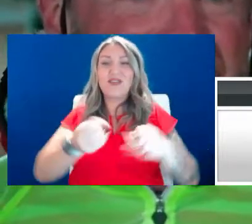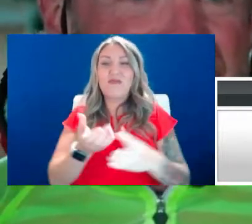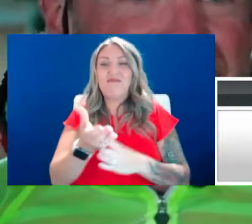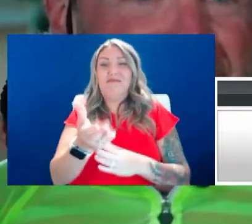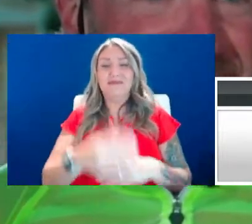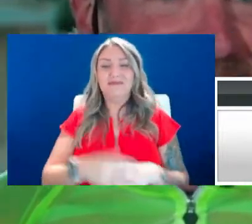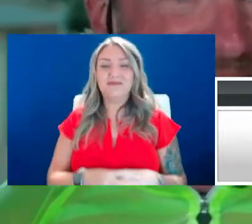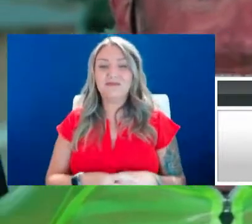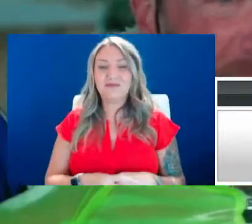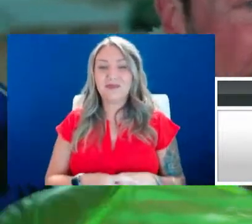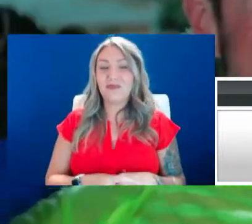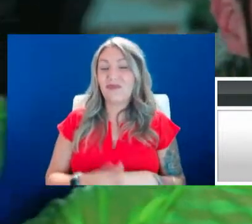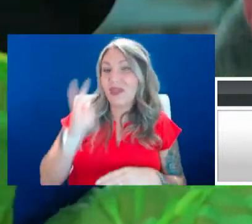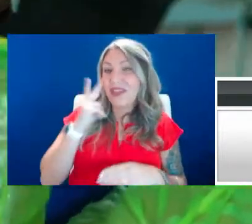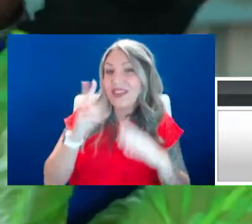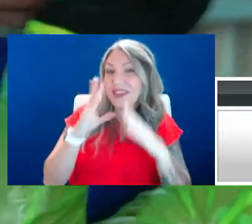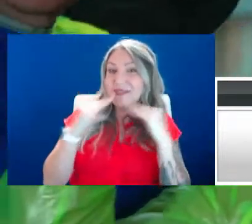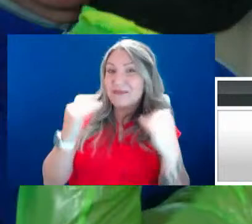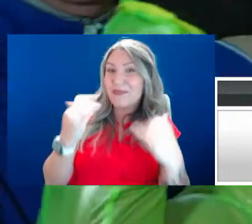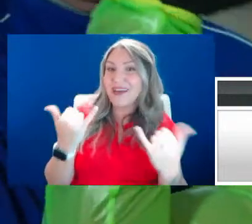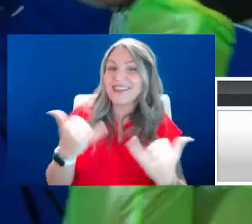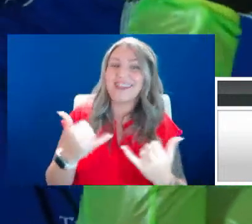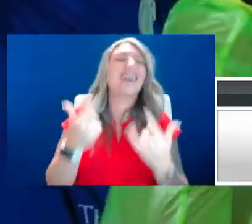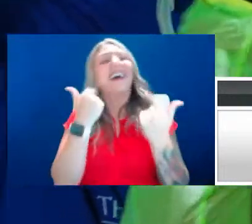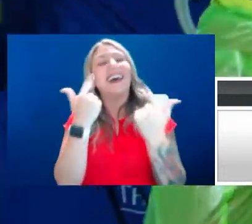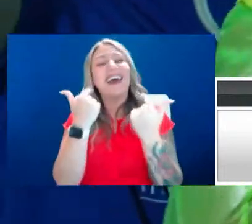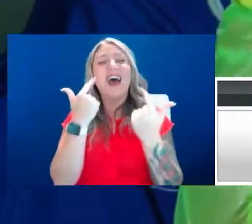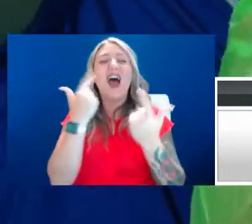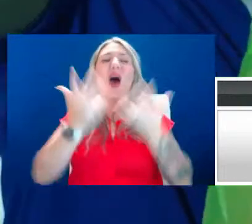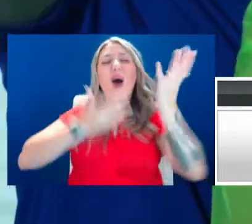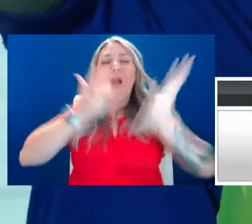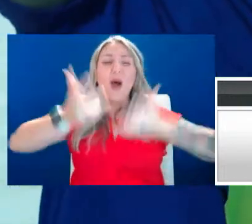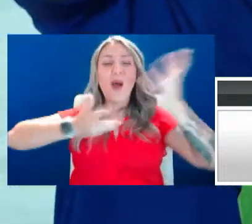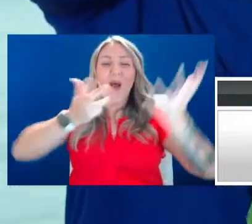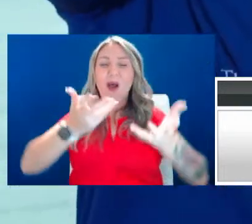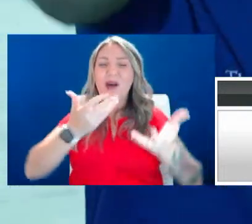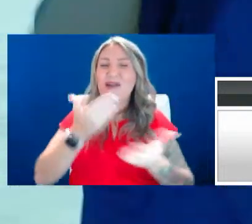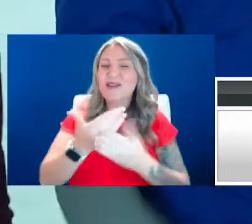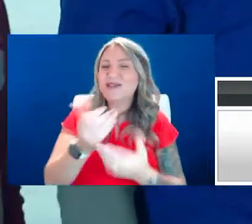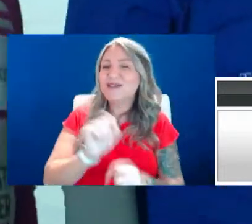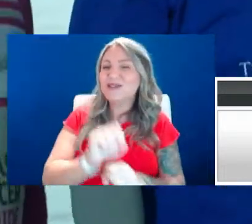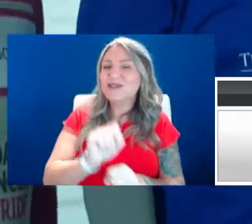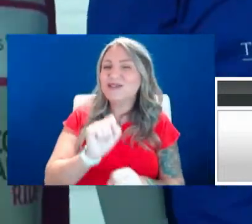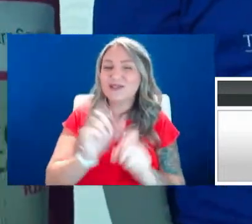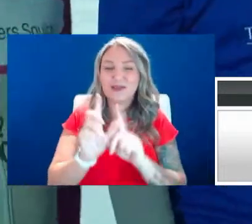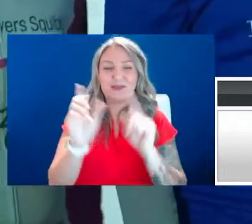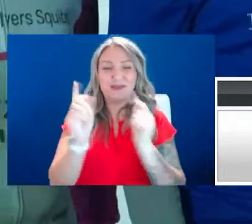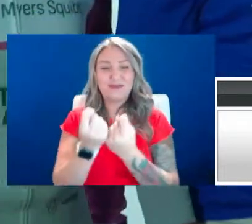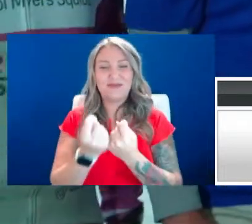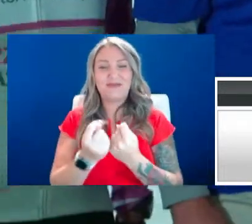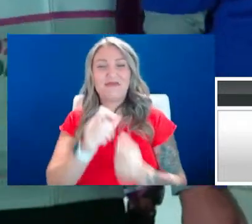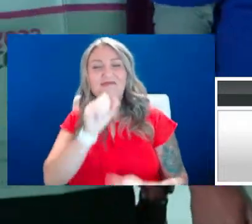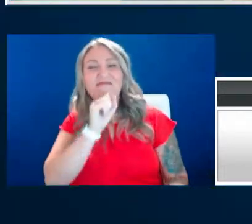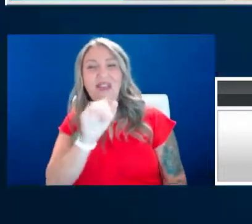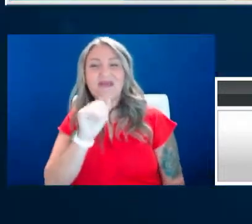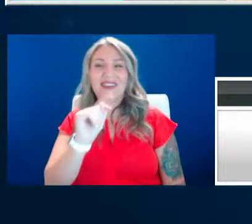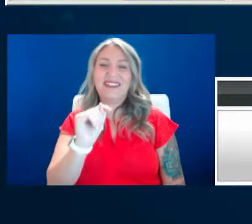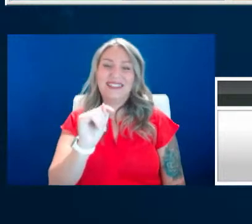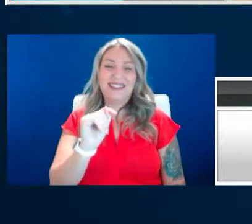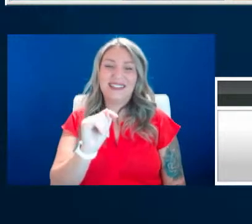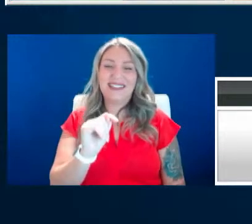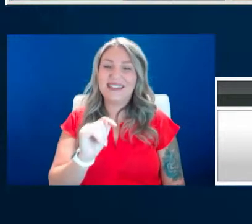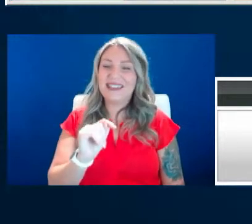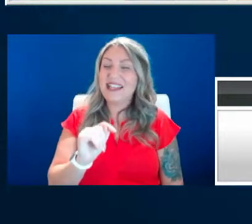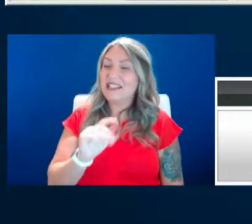these smiles now. Yeah, exactly. All right. Good job, team. I love it. Dr. Roy Jensen